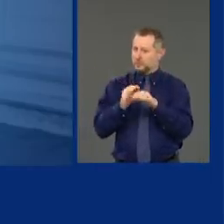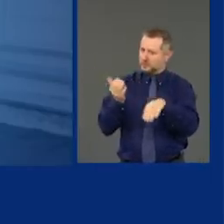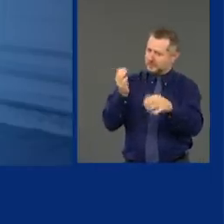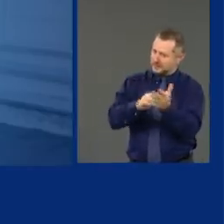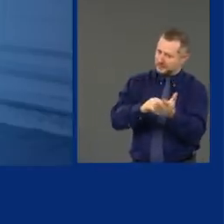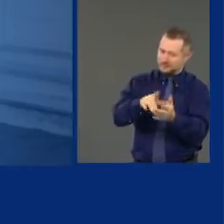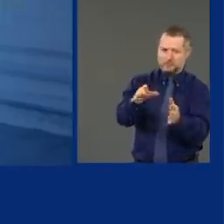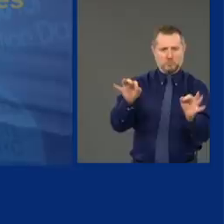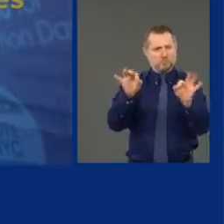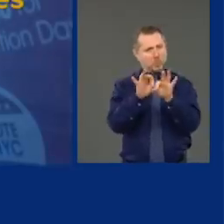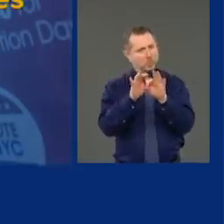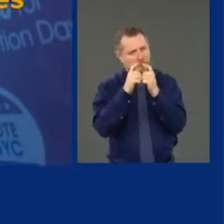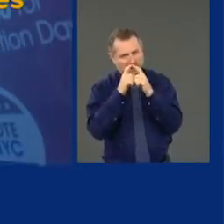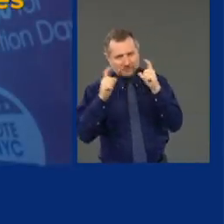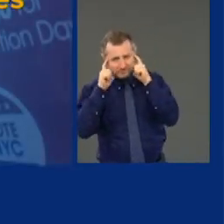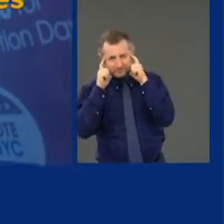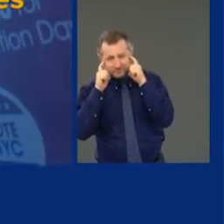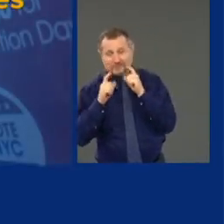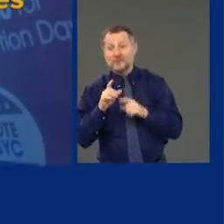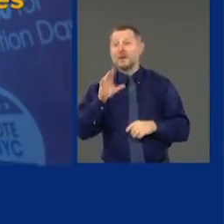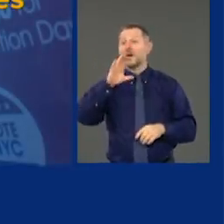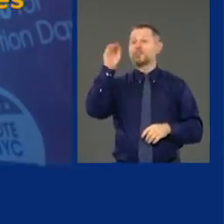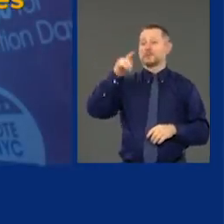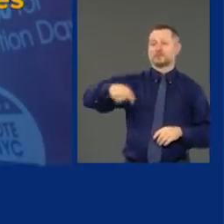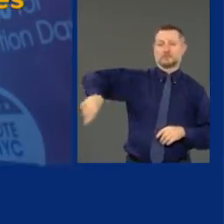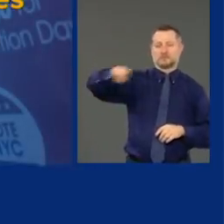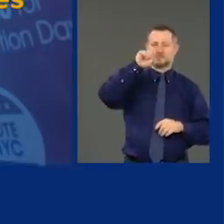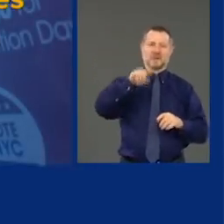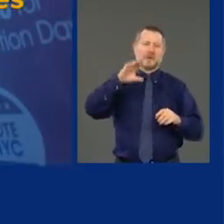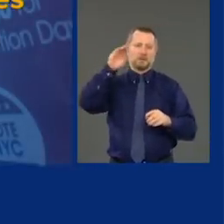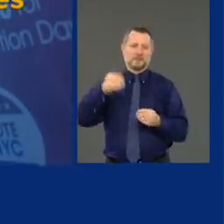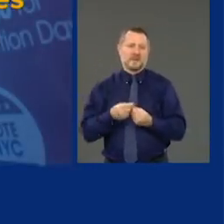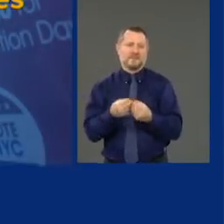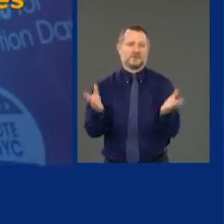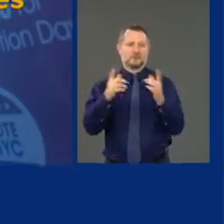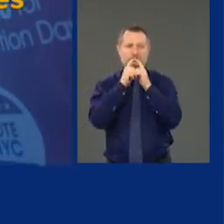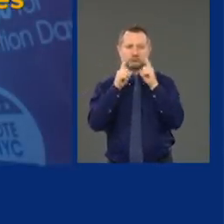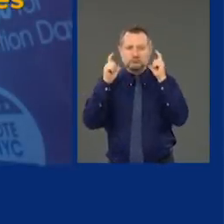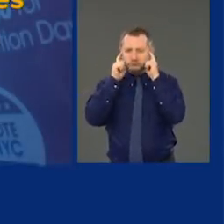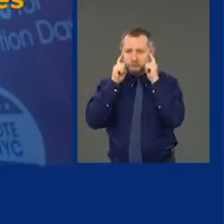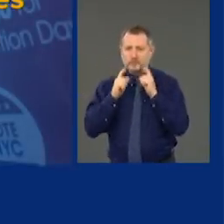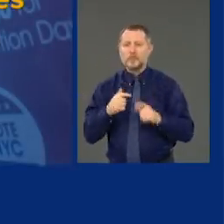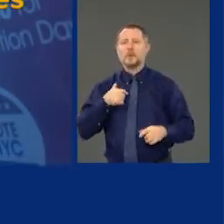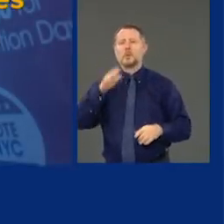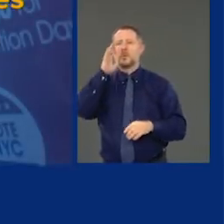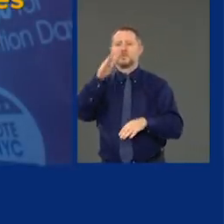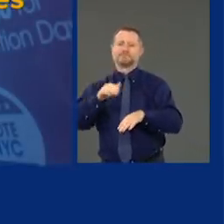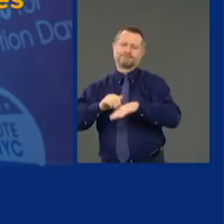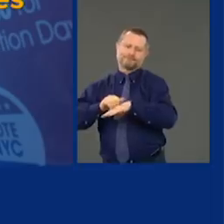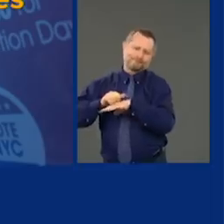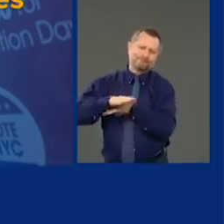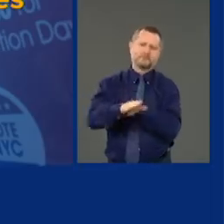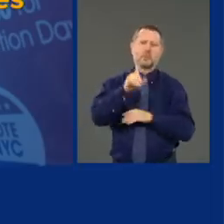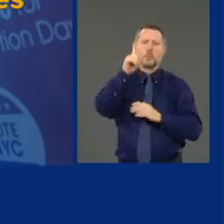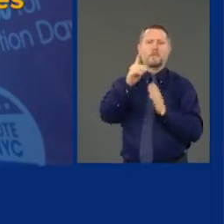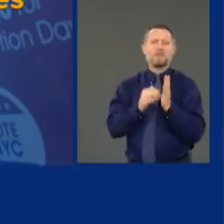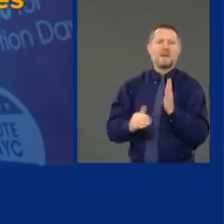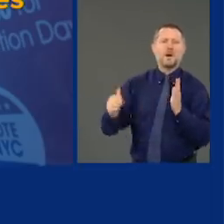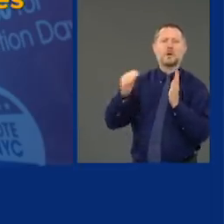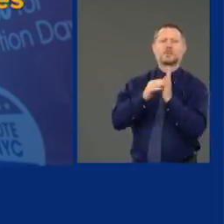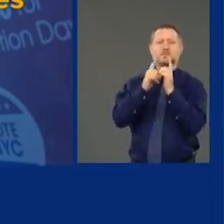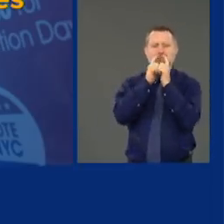must provide masks, no congregate settings. We're sending 1 million masks to the MTA,